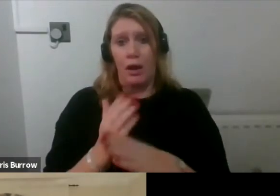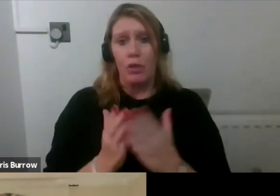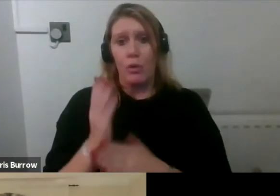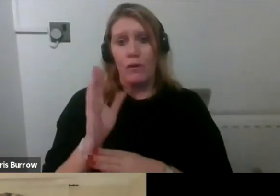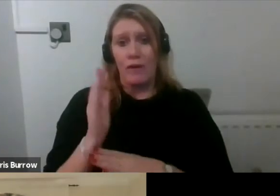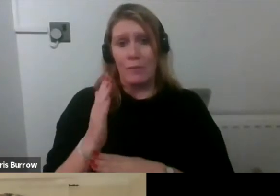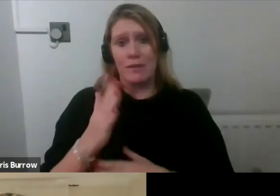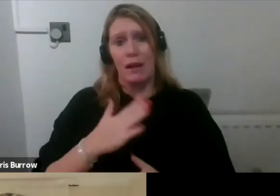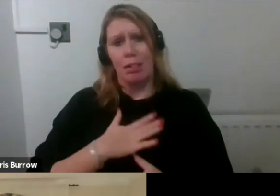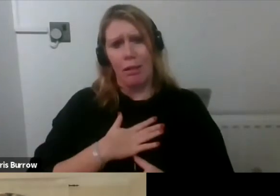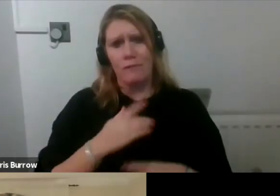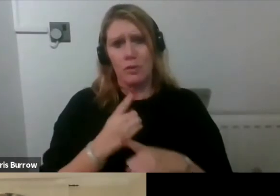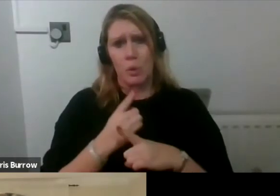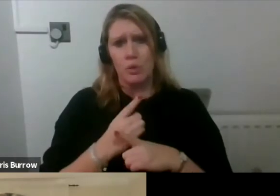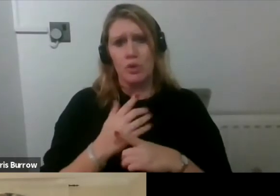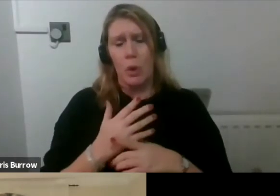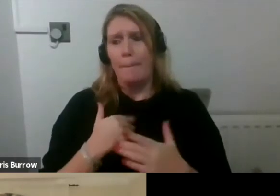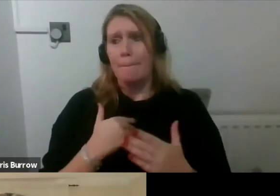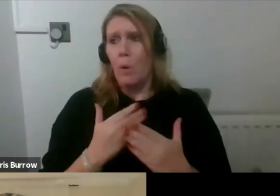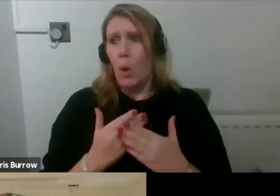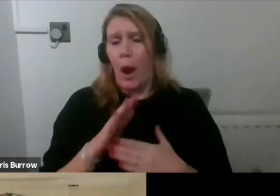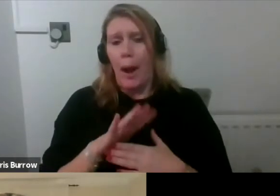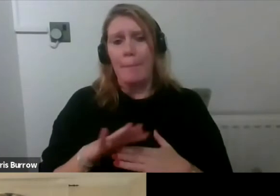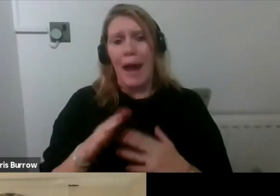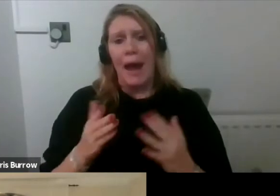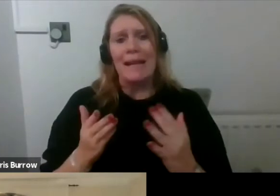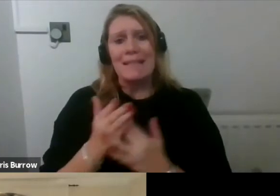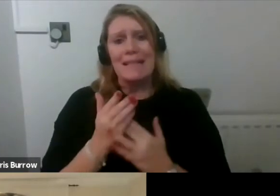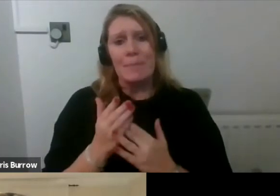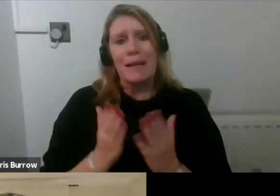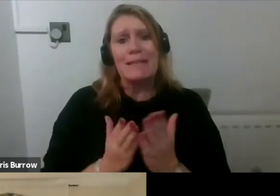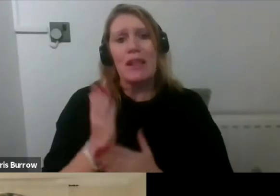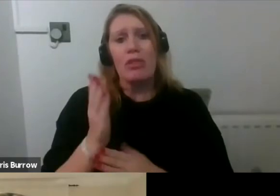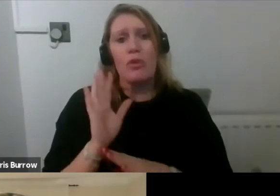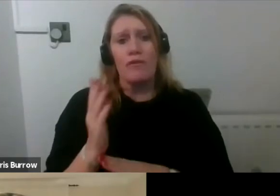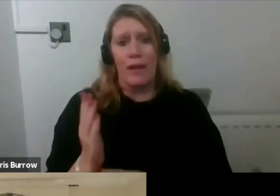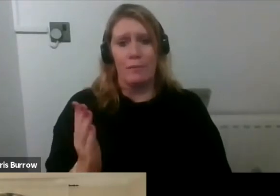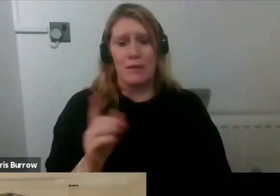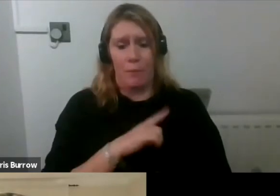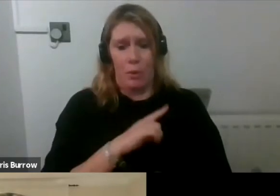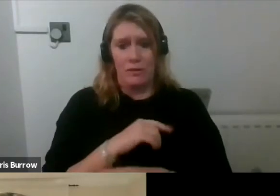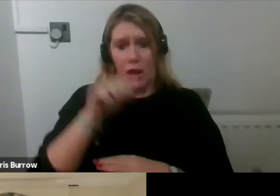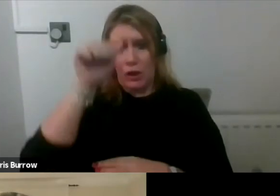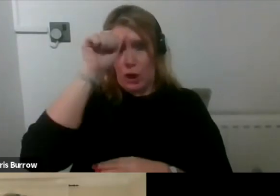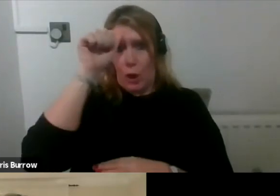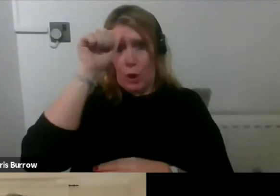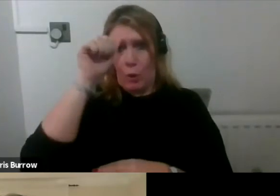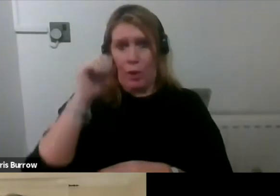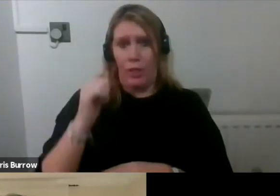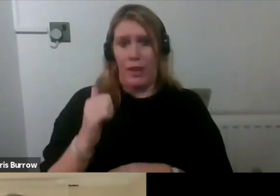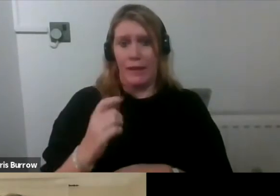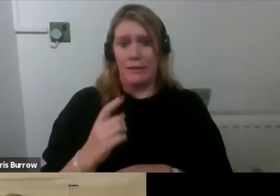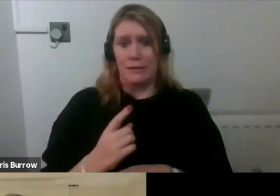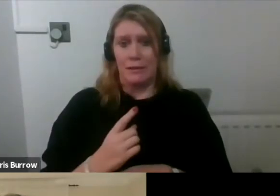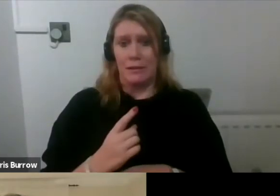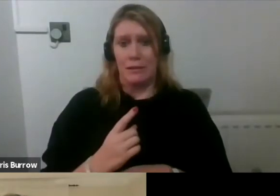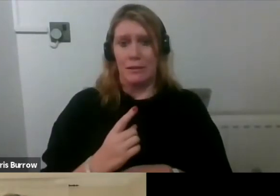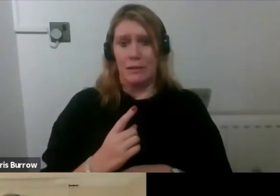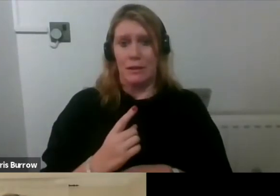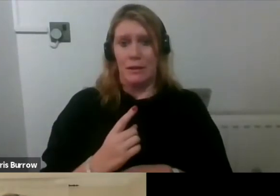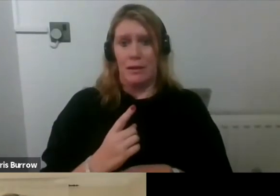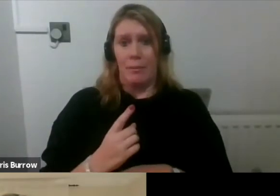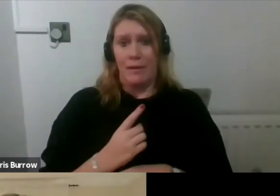talk to you a bit more about accessibility to films, because again, I know that if I'm going to get films from